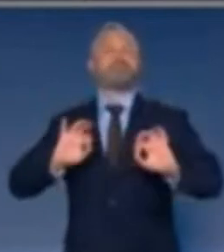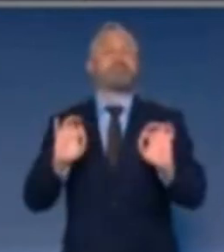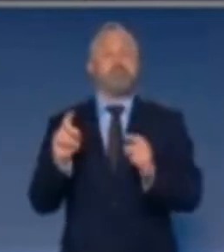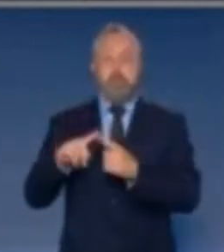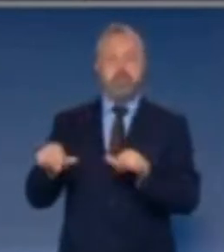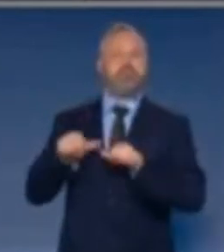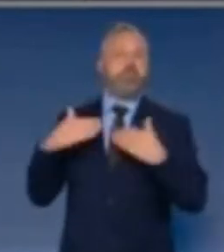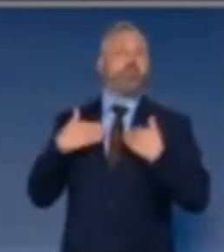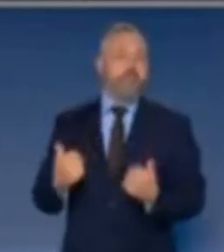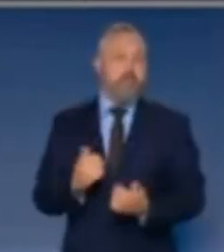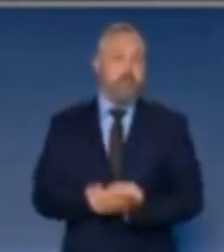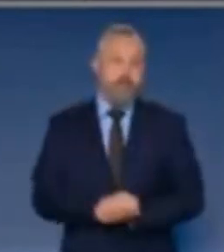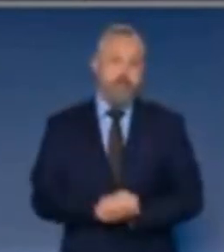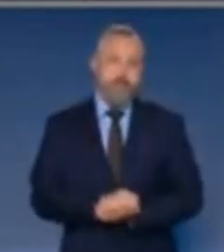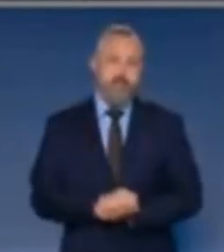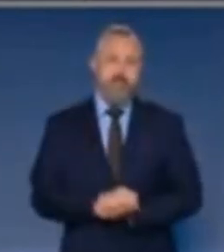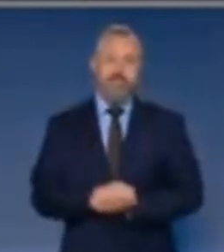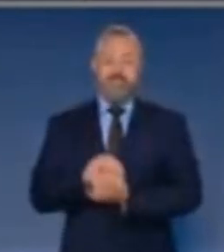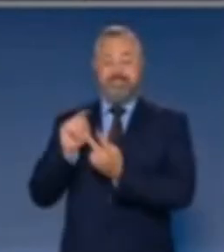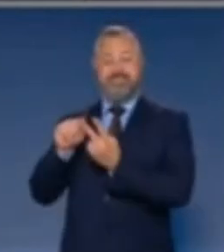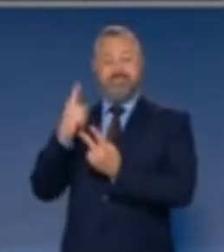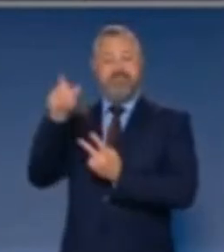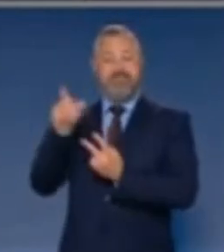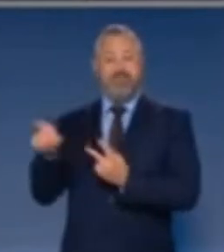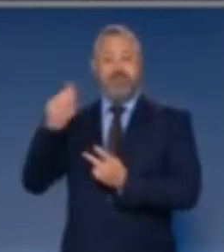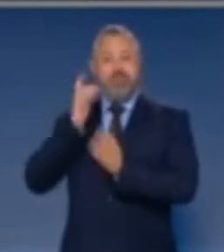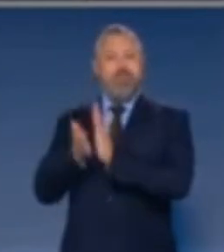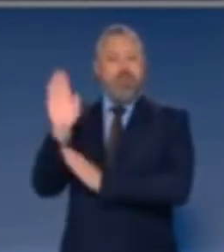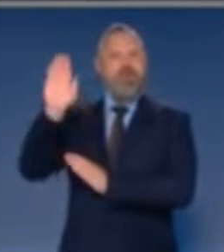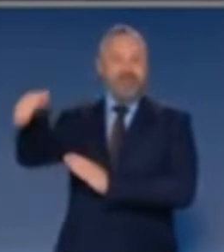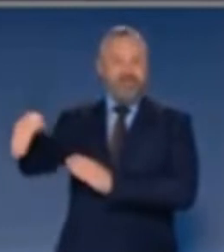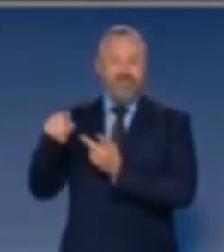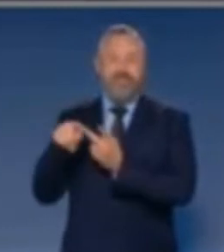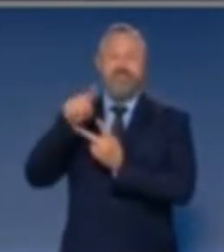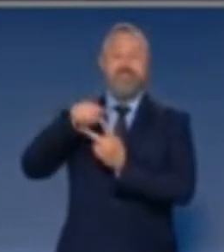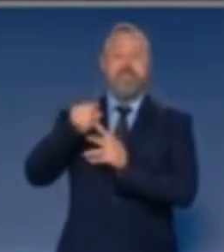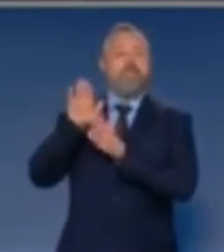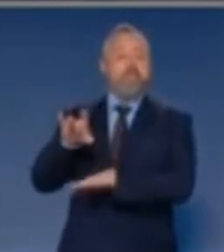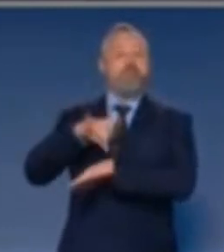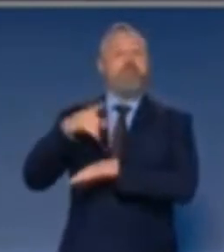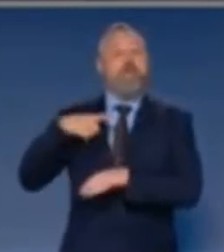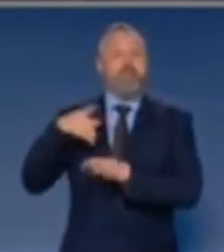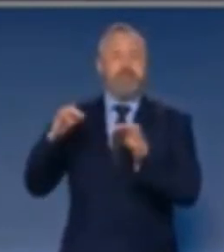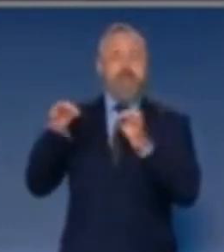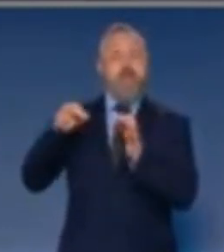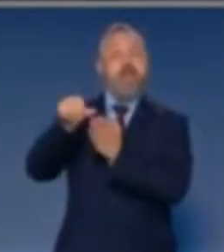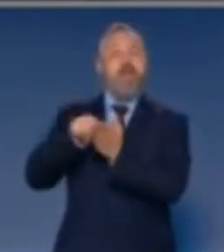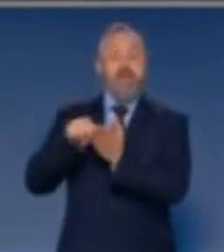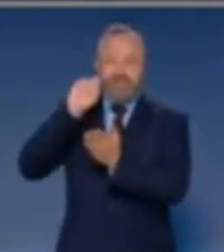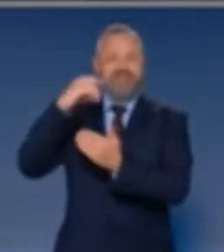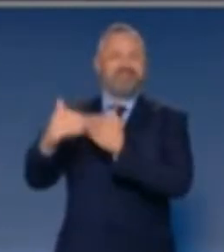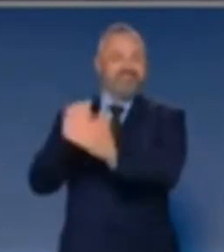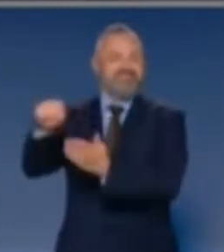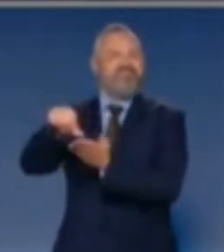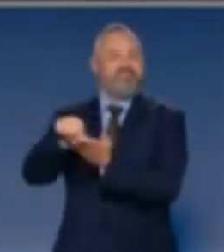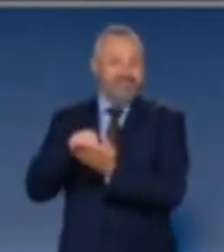is returning home and the other is staying in hospital for an unrelated reason. The doctor concerned made a serious mistake.